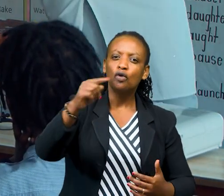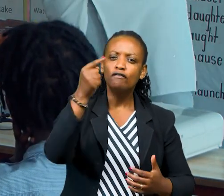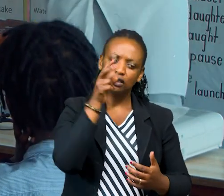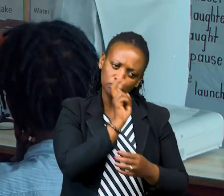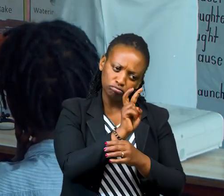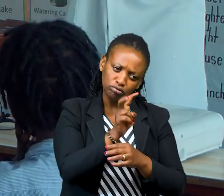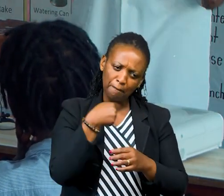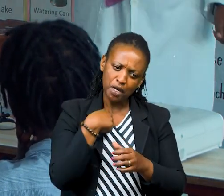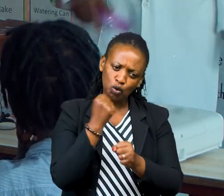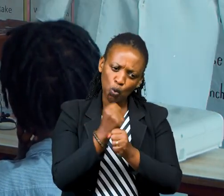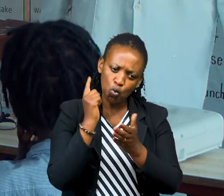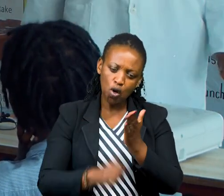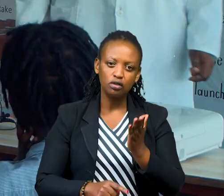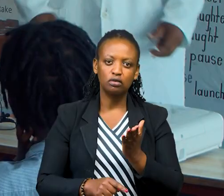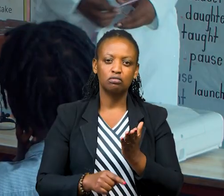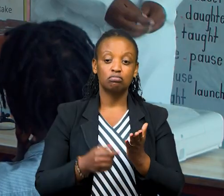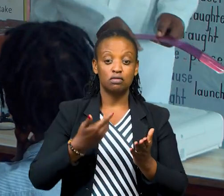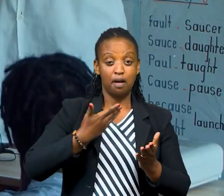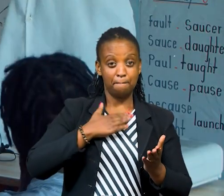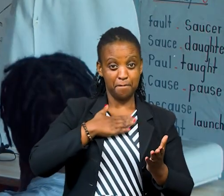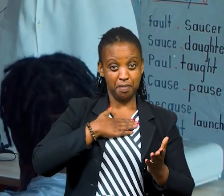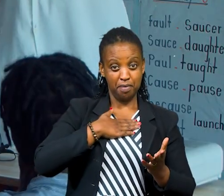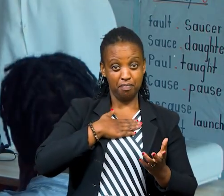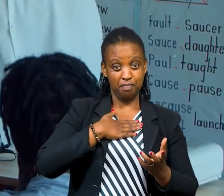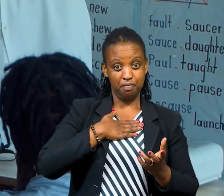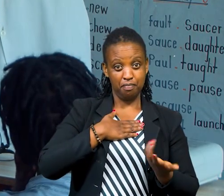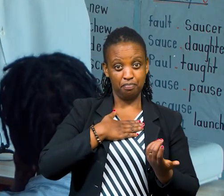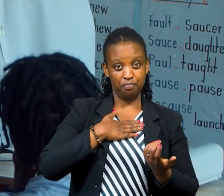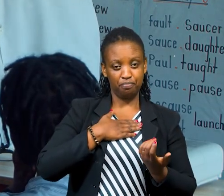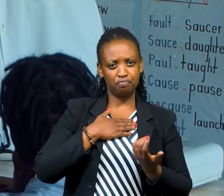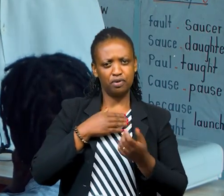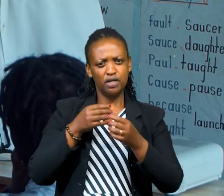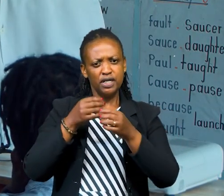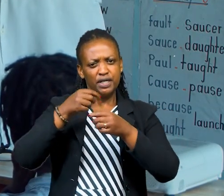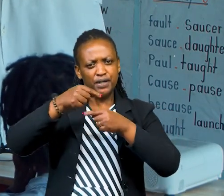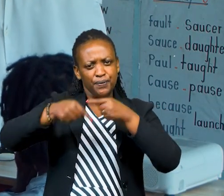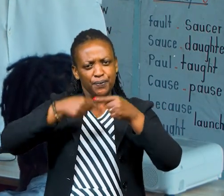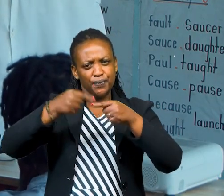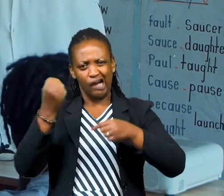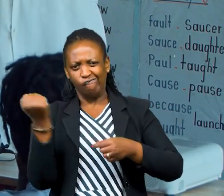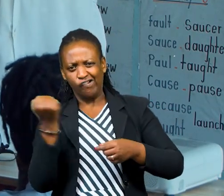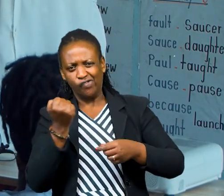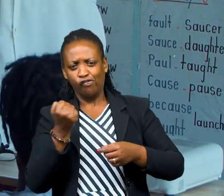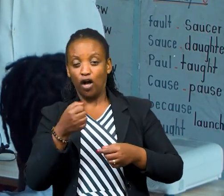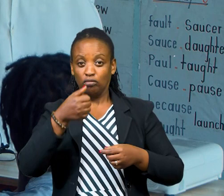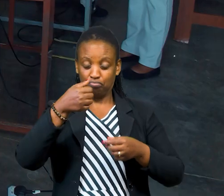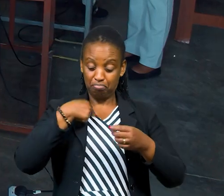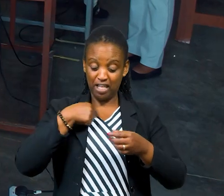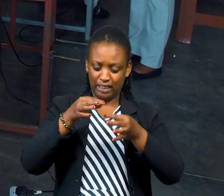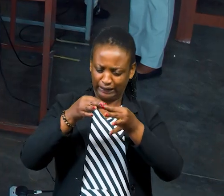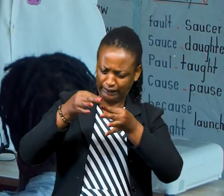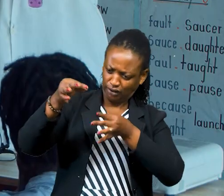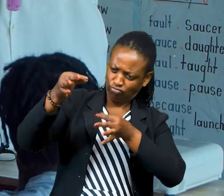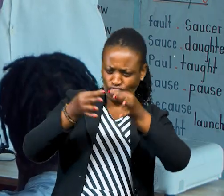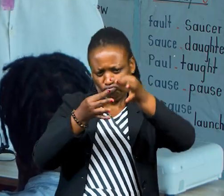you're going to first observe what I'm doing, okay? I have my string and I'm going to look for I'm going